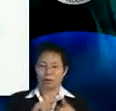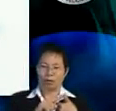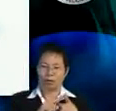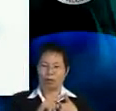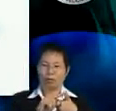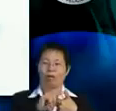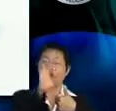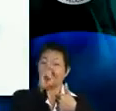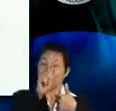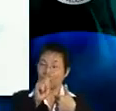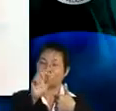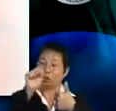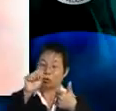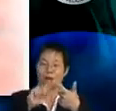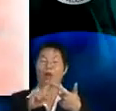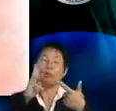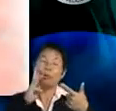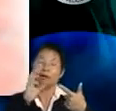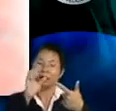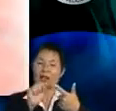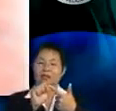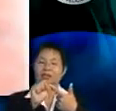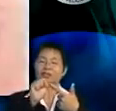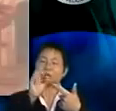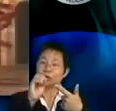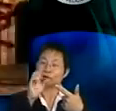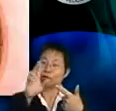fat-soluble and water-soluble.